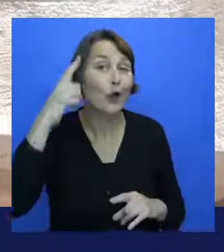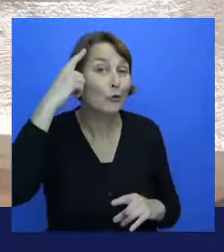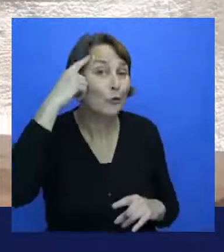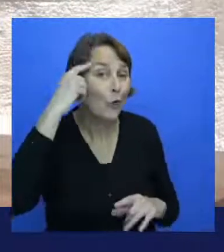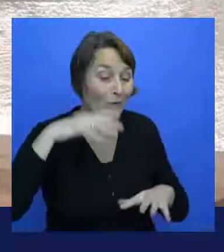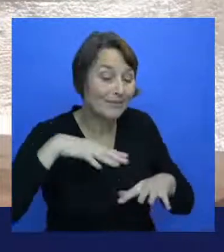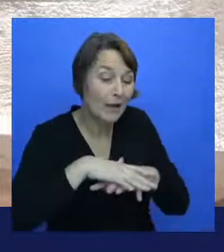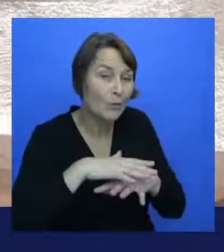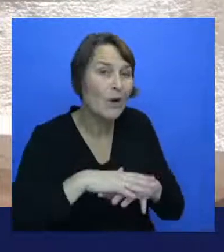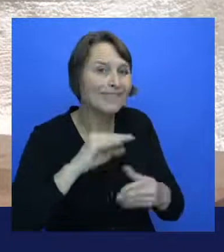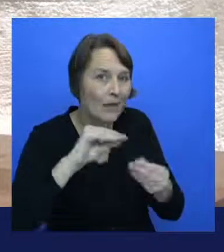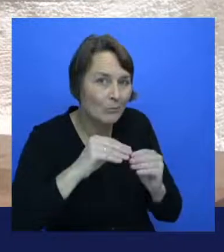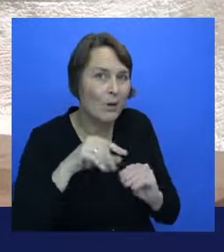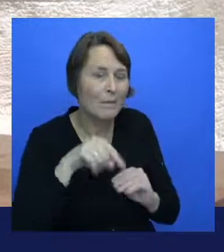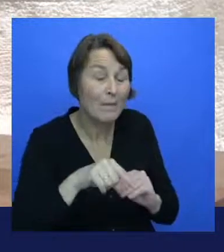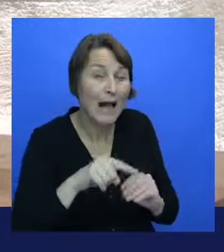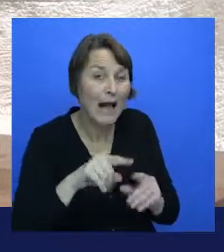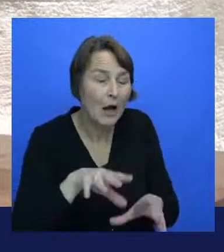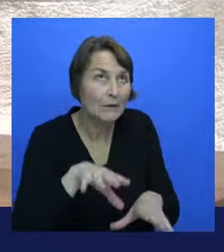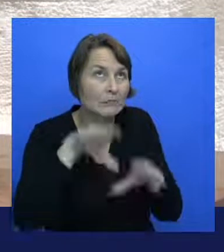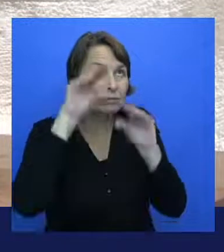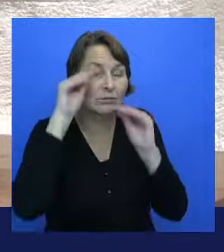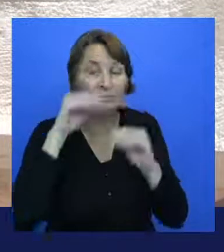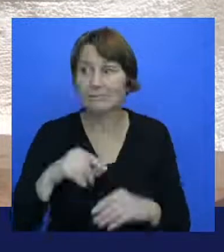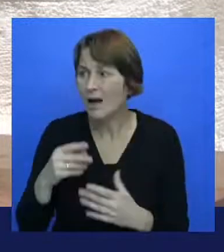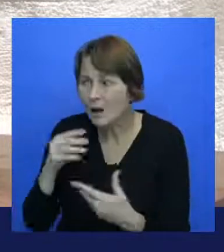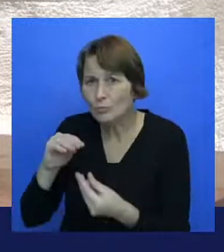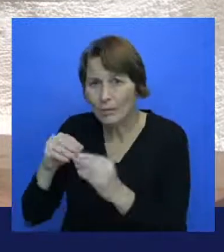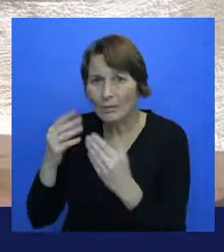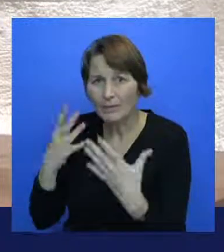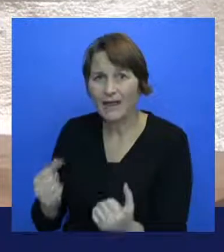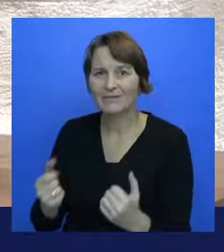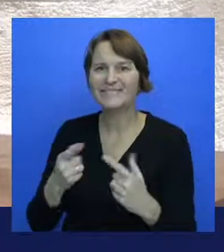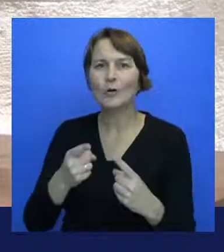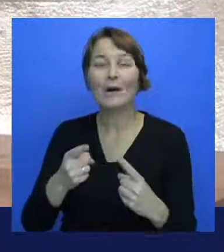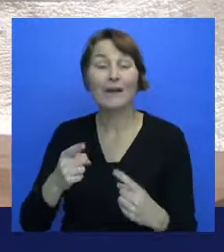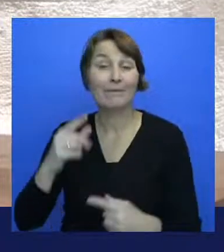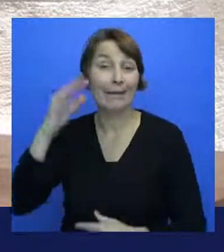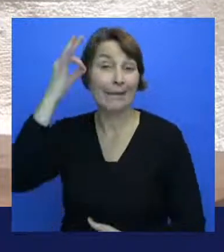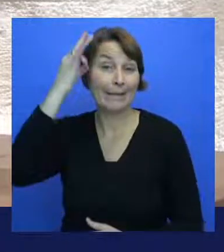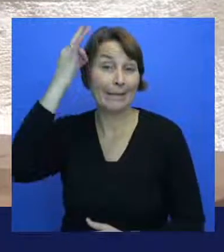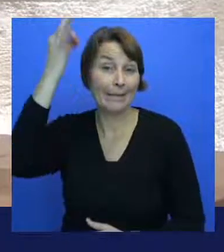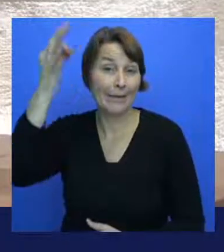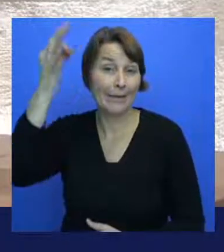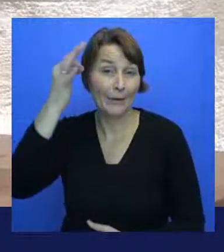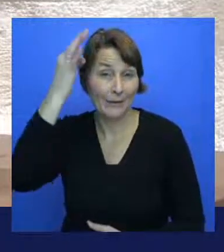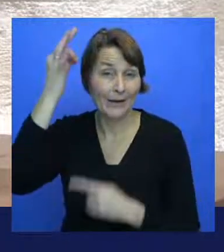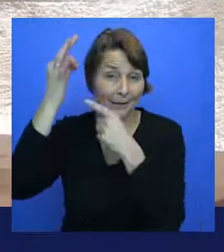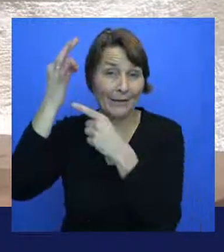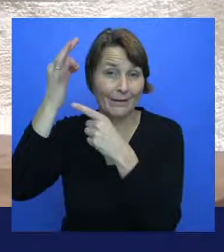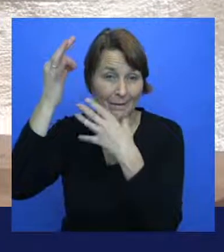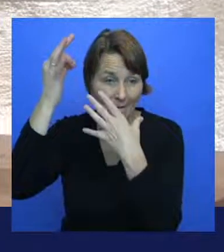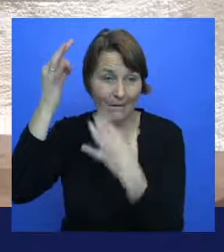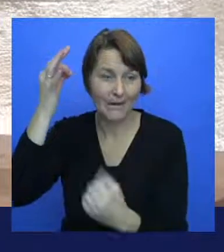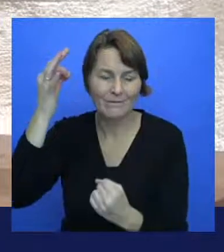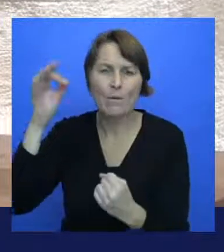problem, and people don't know. There is an entire theory around all machine learning models except